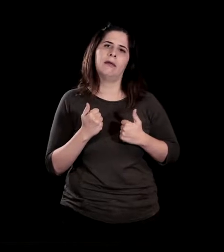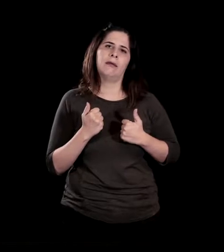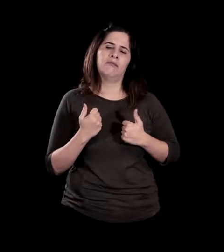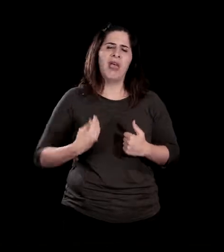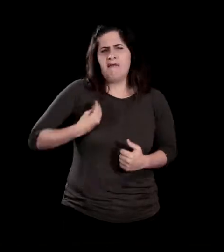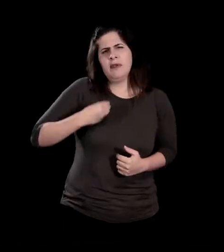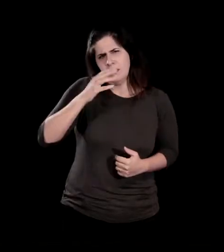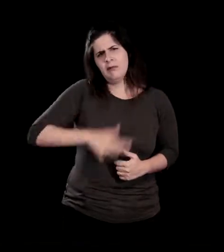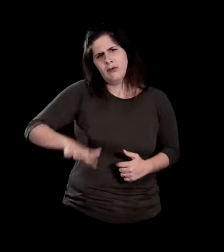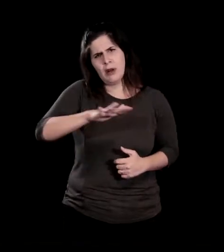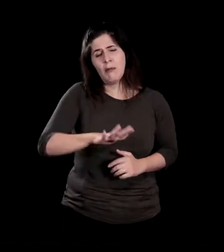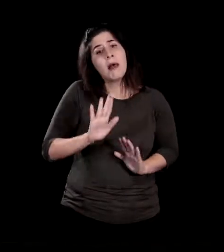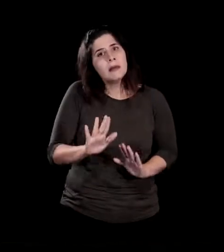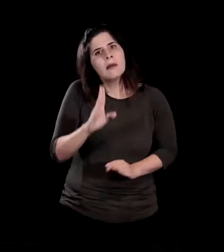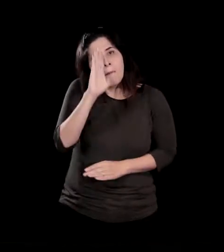animals,